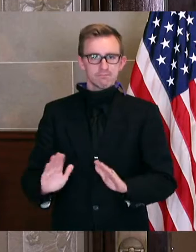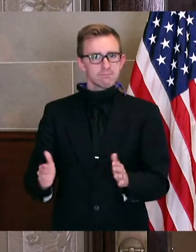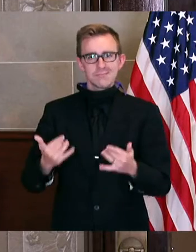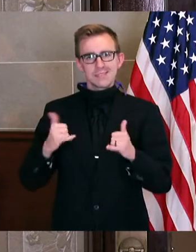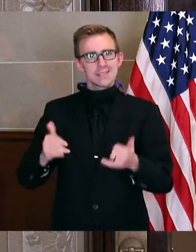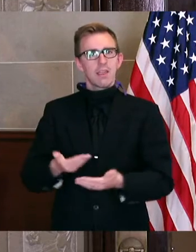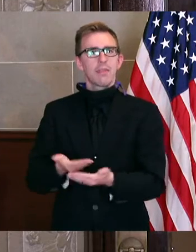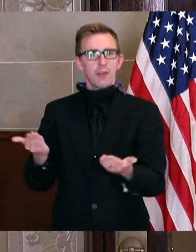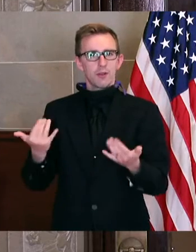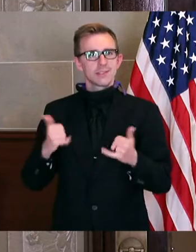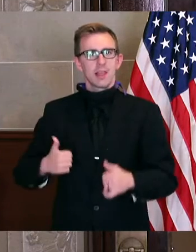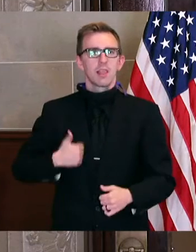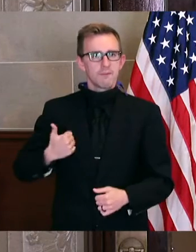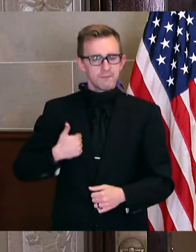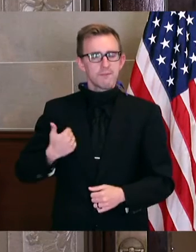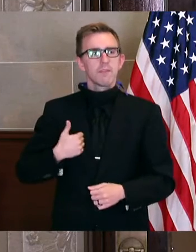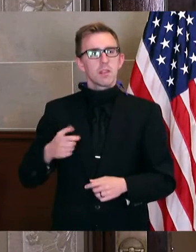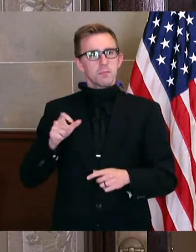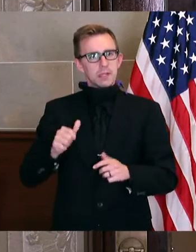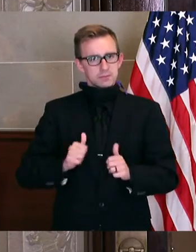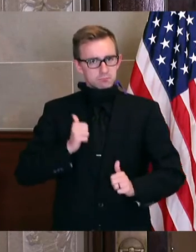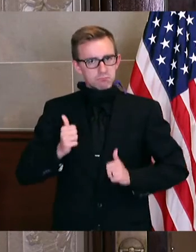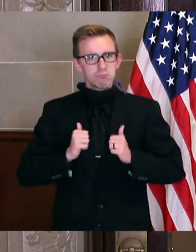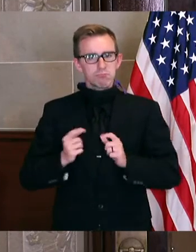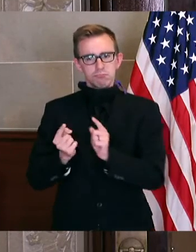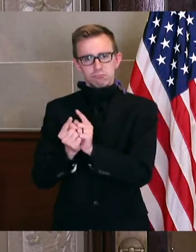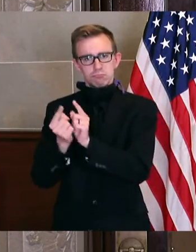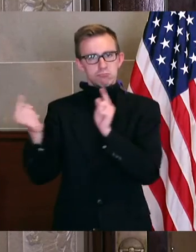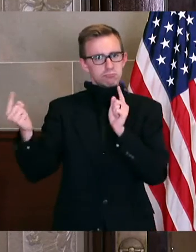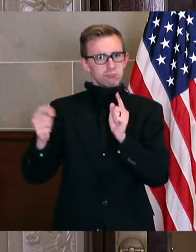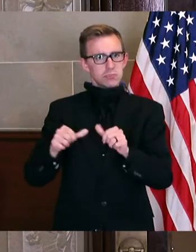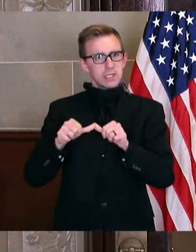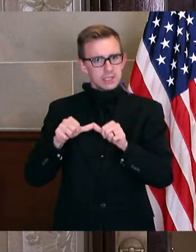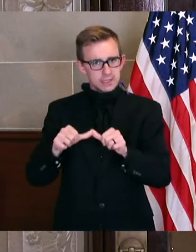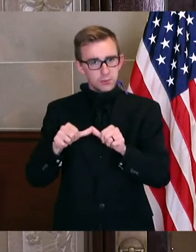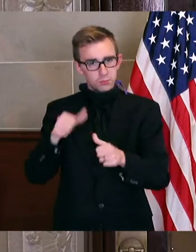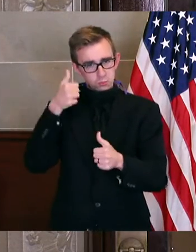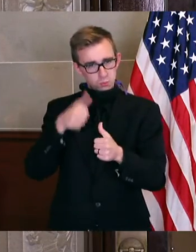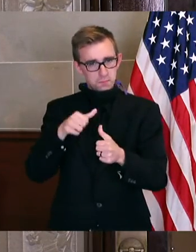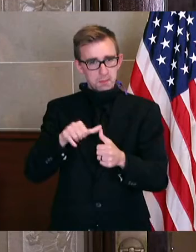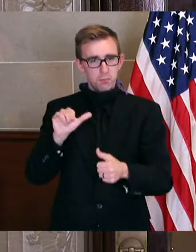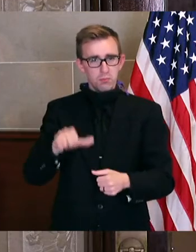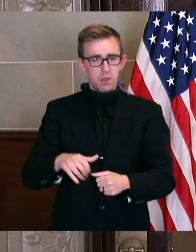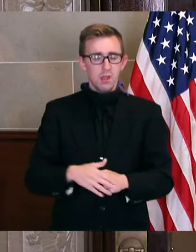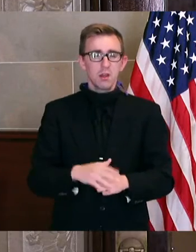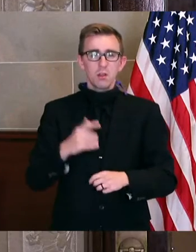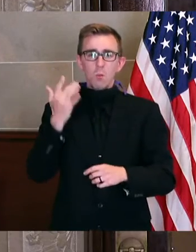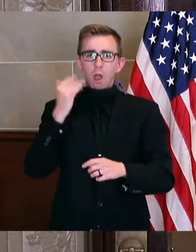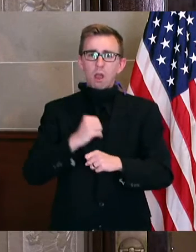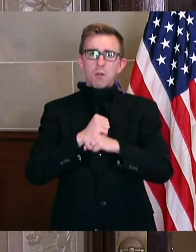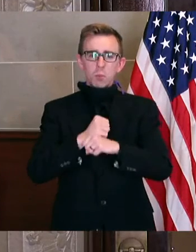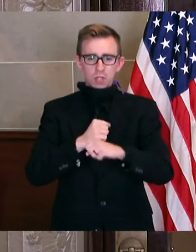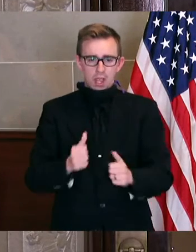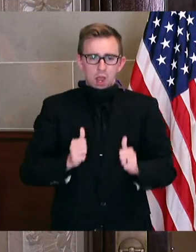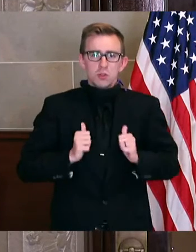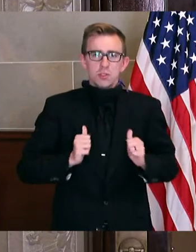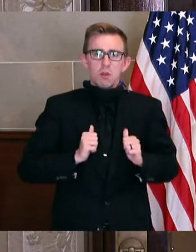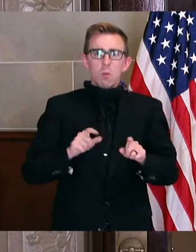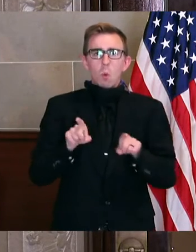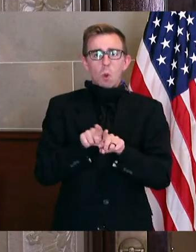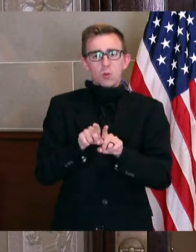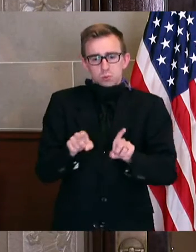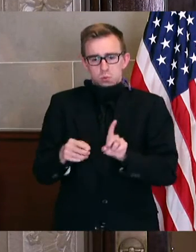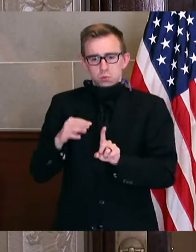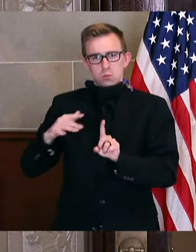continue to be proactive and maintain social distancing to protect not only ourselves but everyone